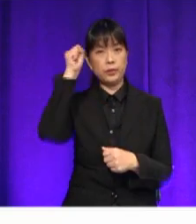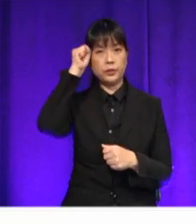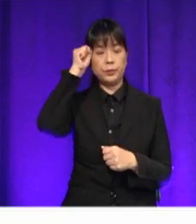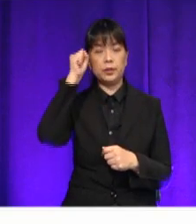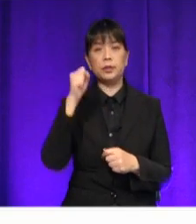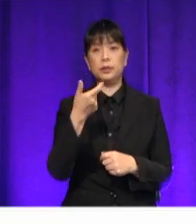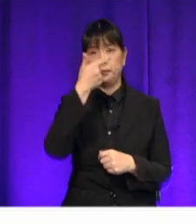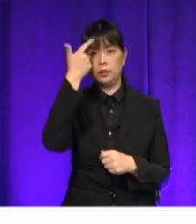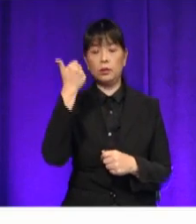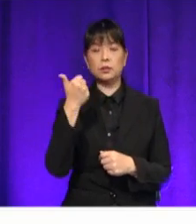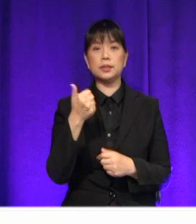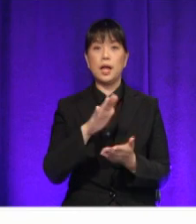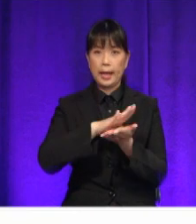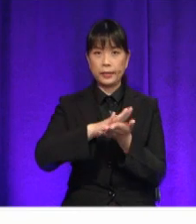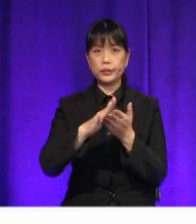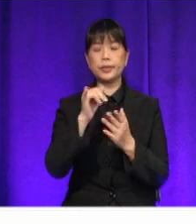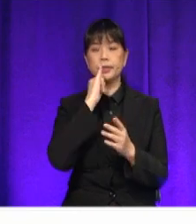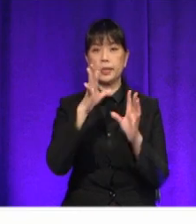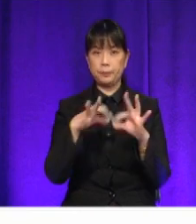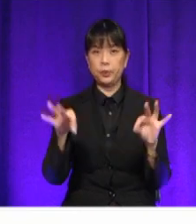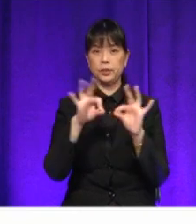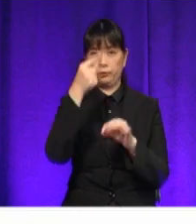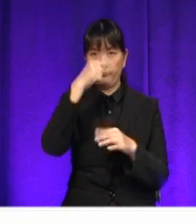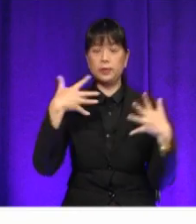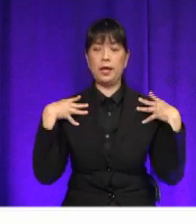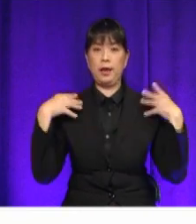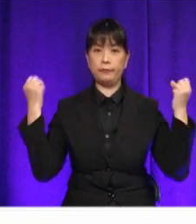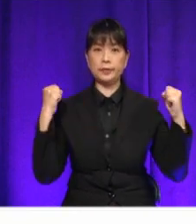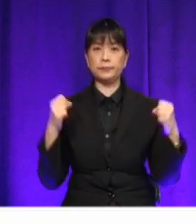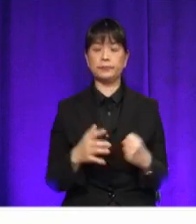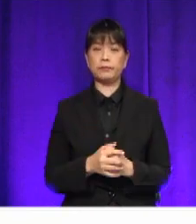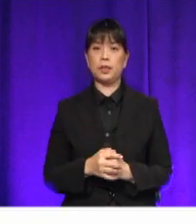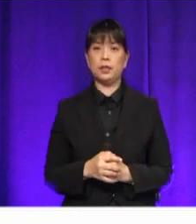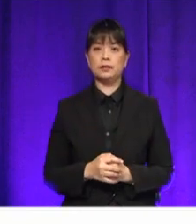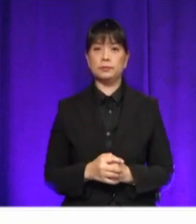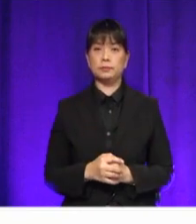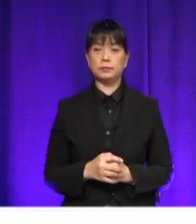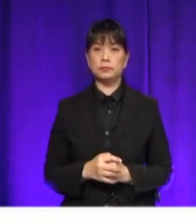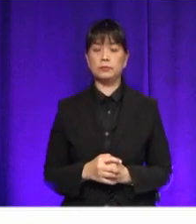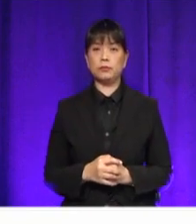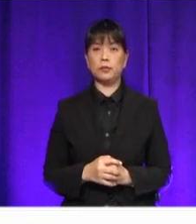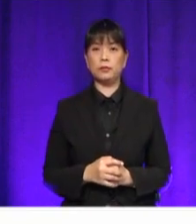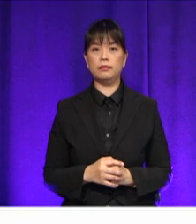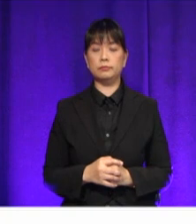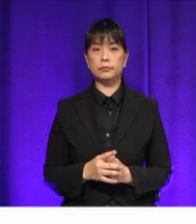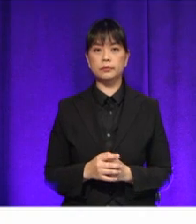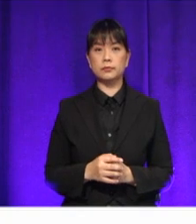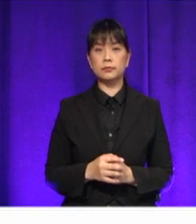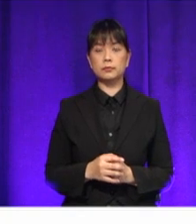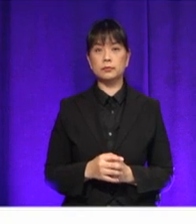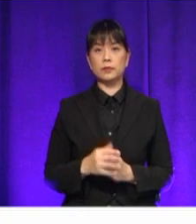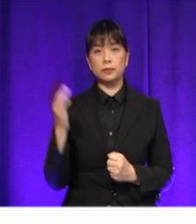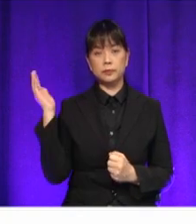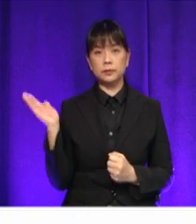hygiene is very important as well as health. So I think that we really need to contribute in